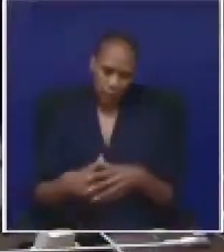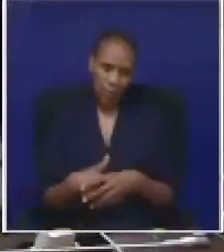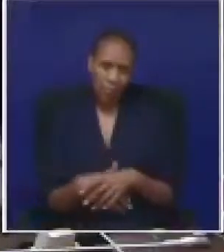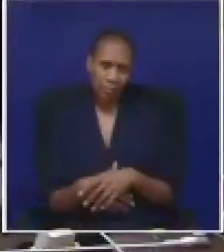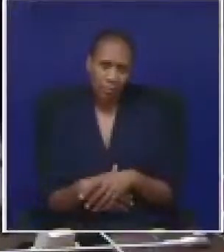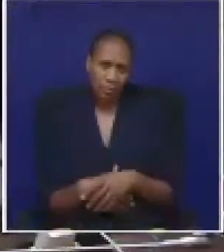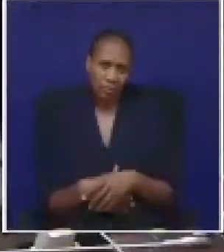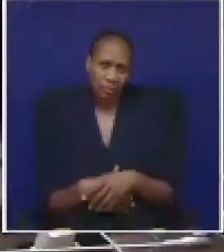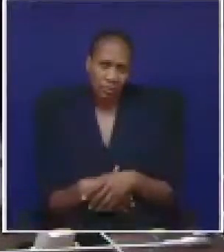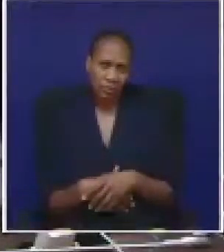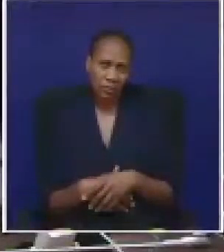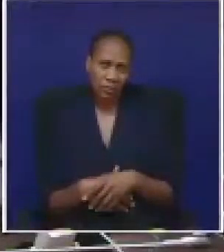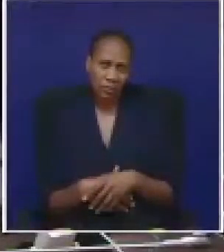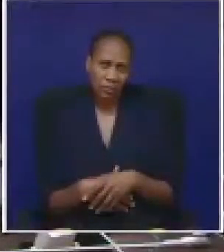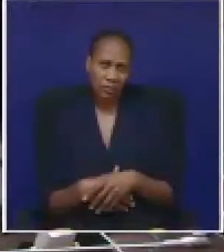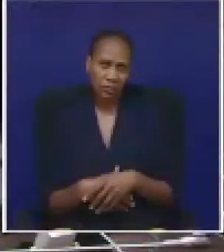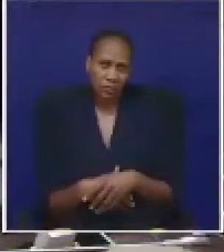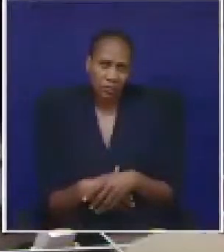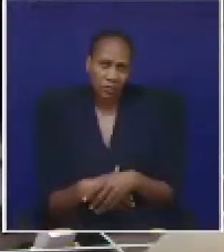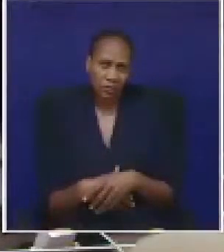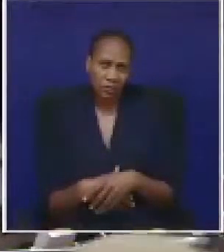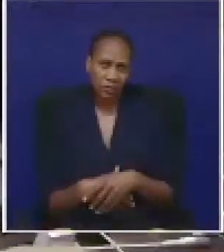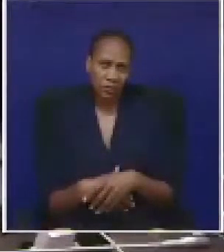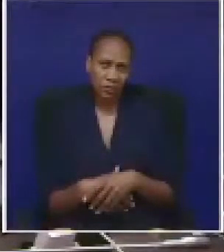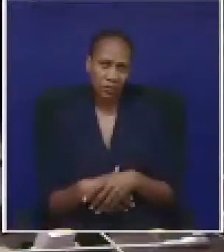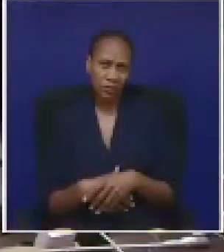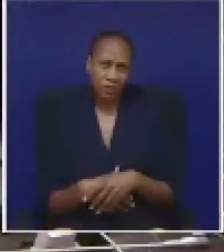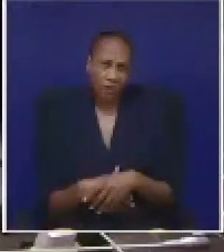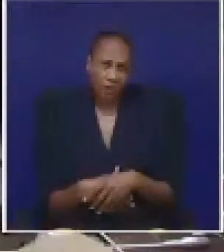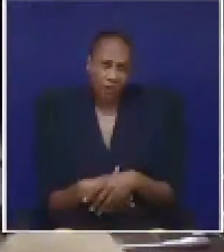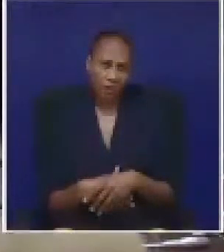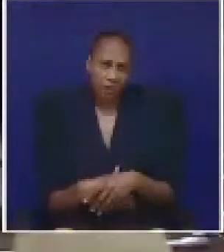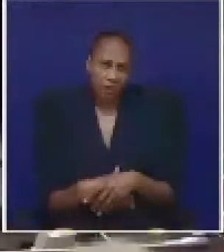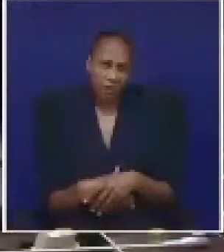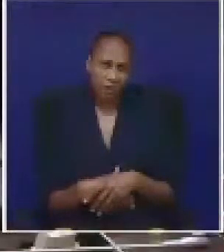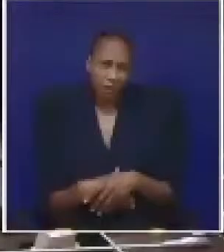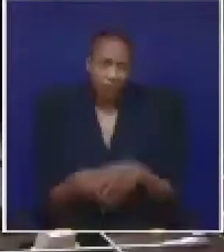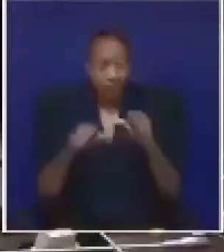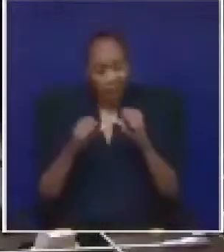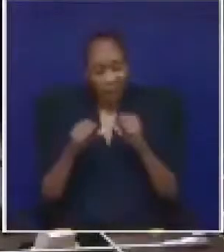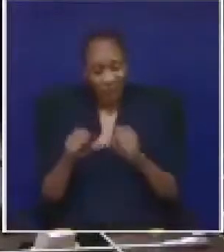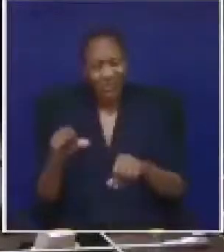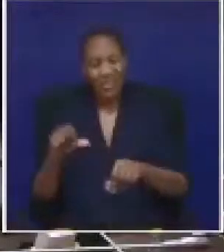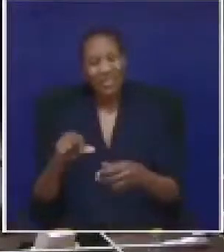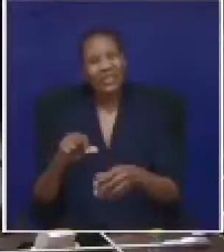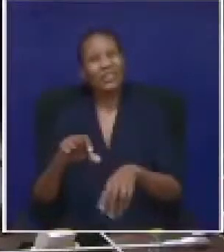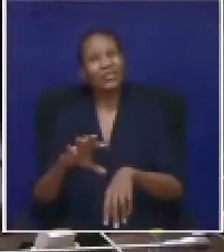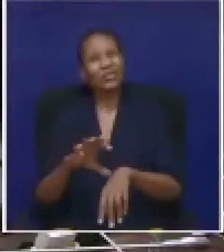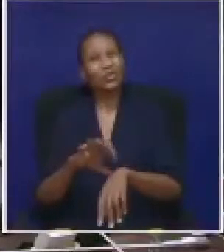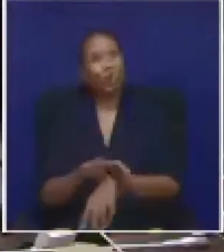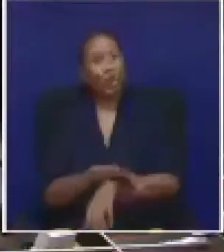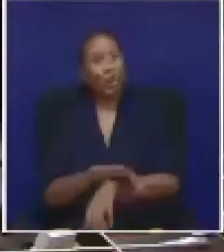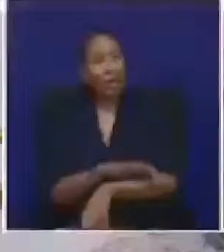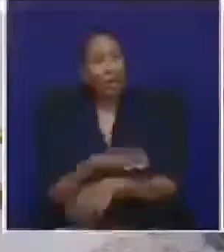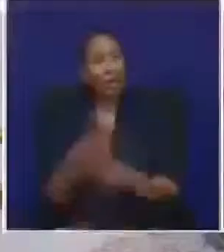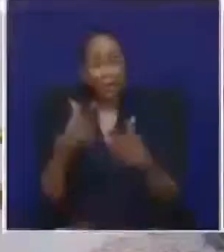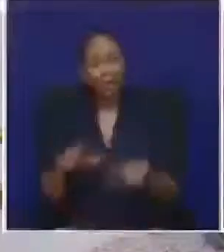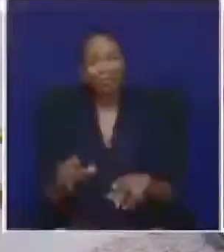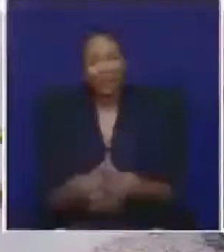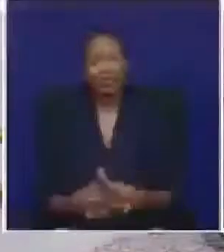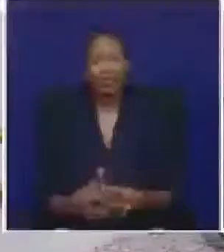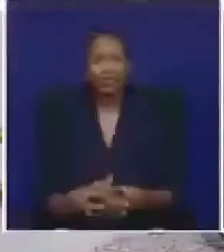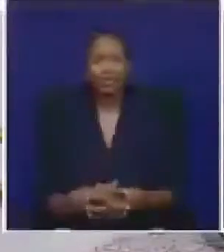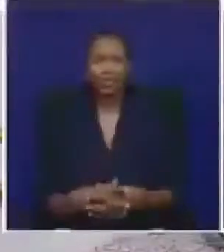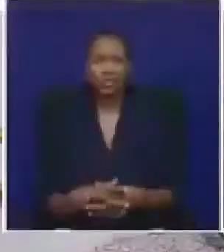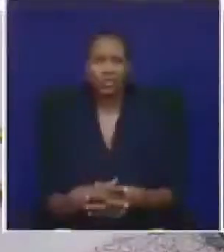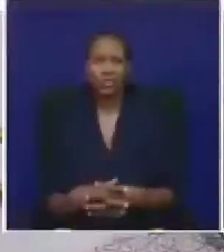akuri GNU miriatira. Mara ai wele ni akamaka ya triple BEE.